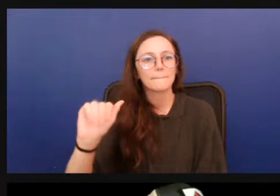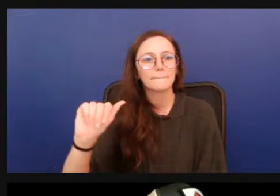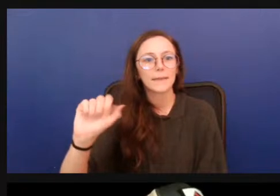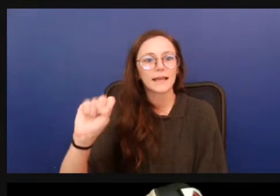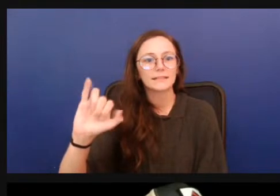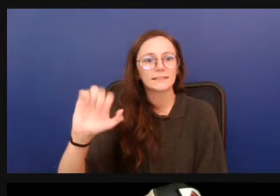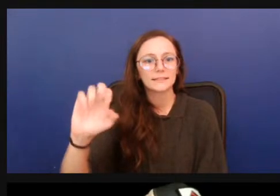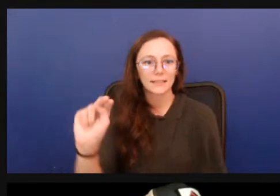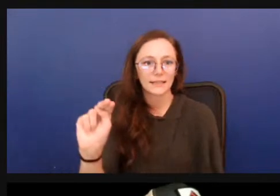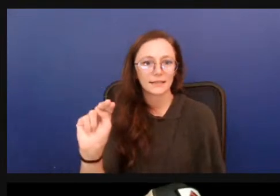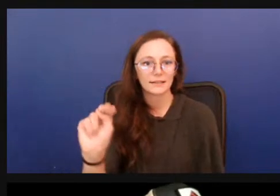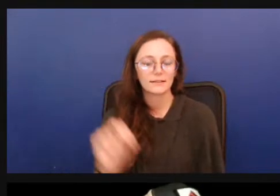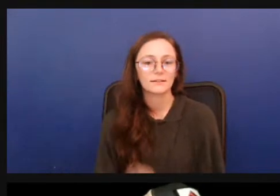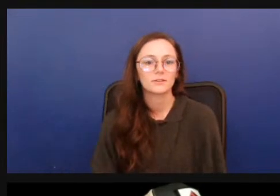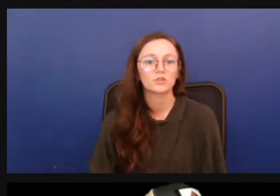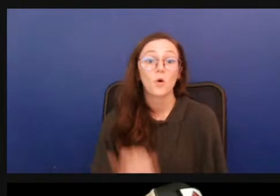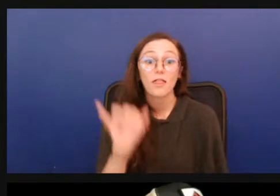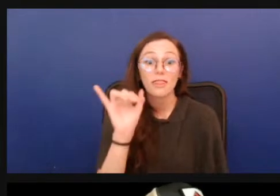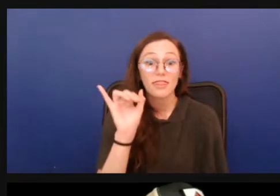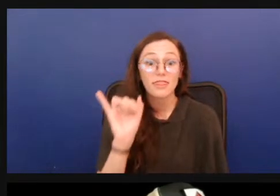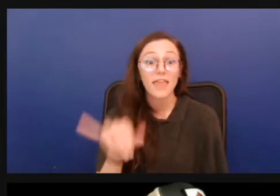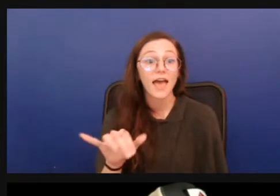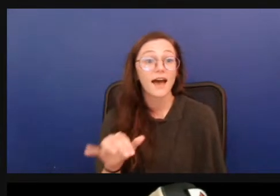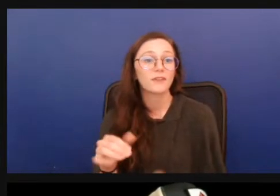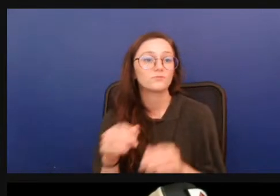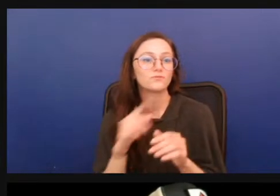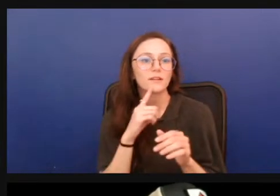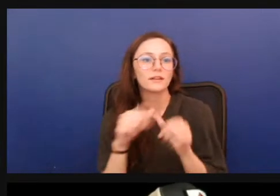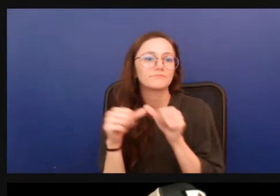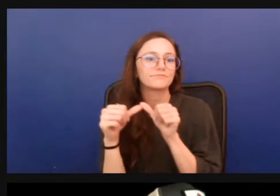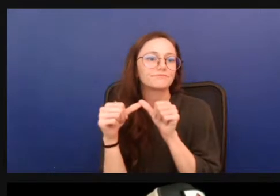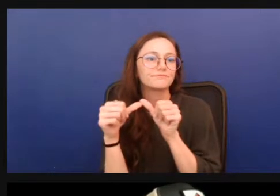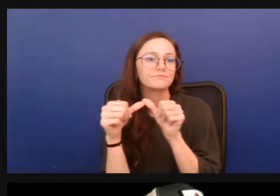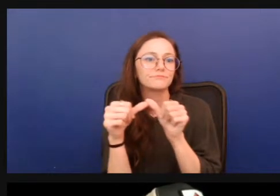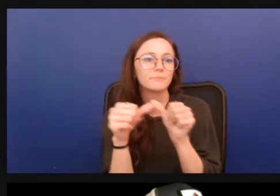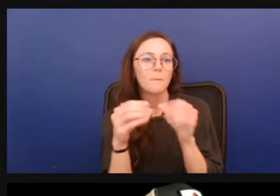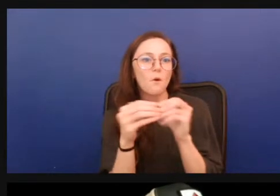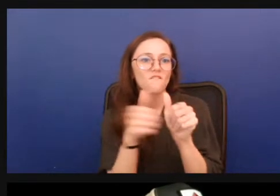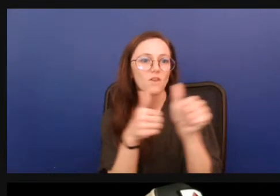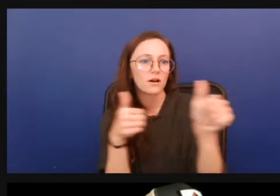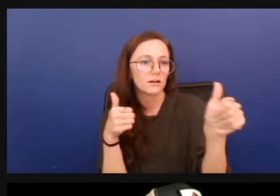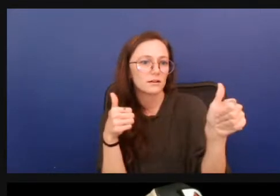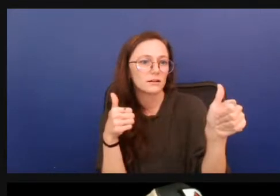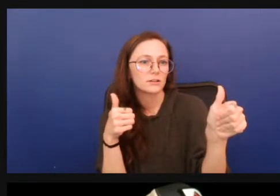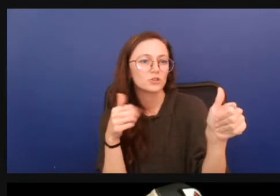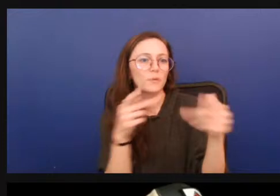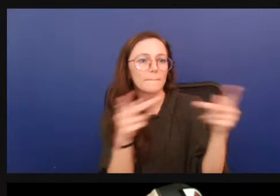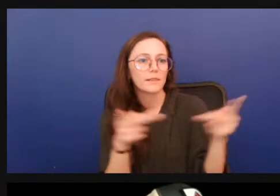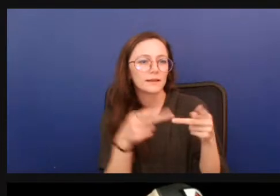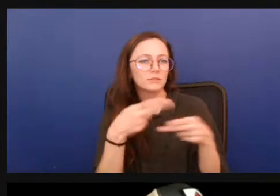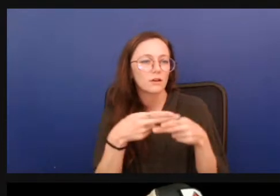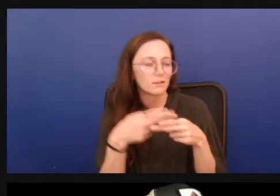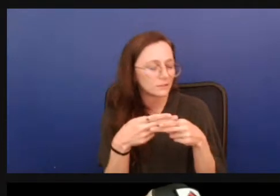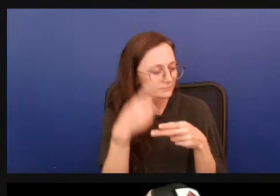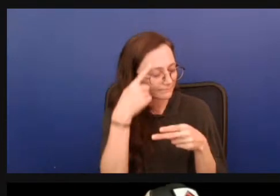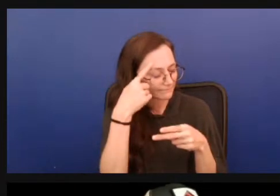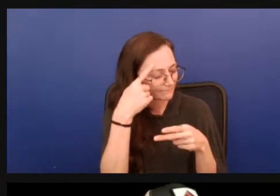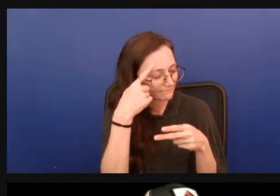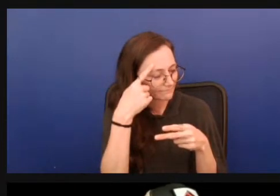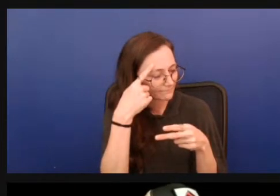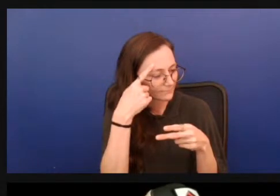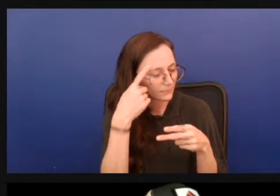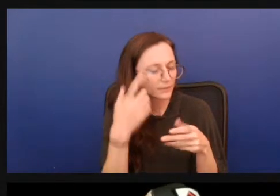This ridge extends further out to a place called, what is it?